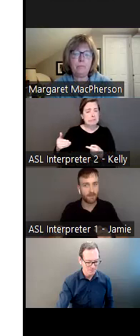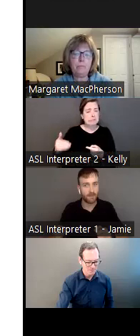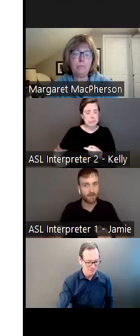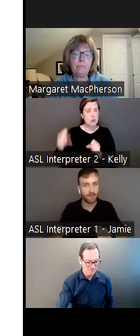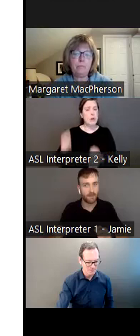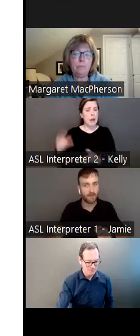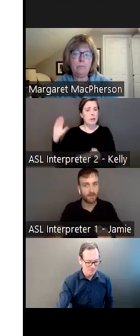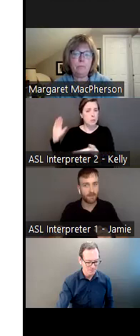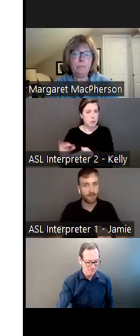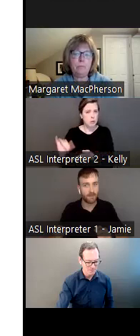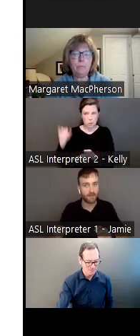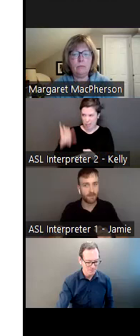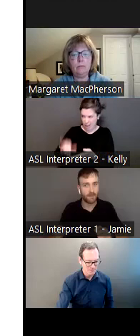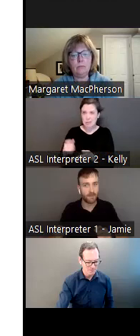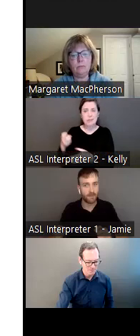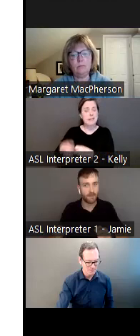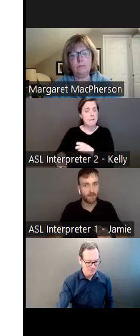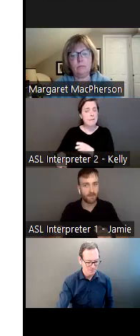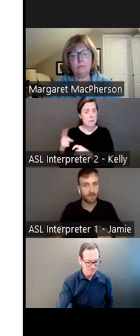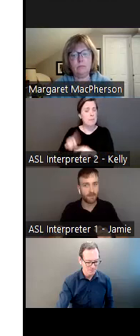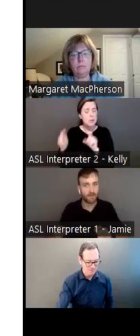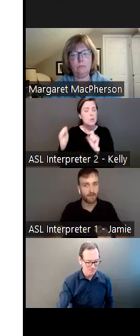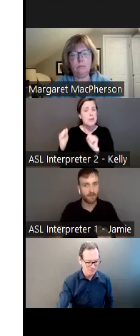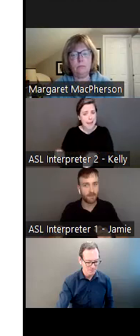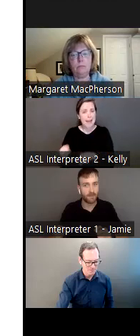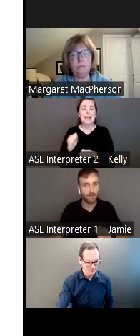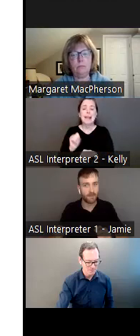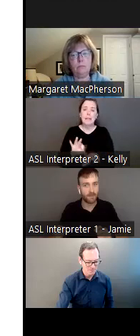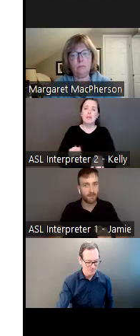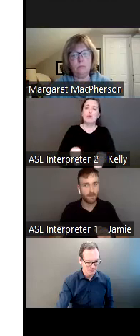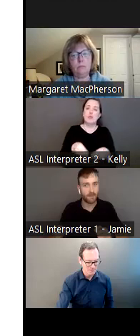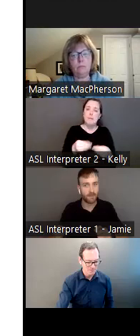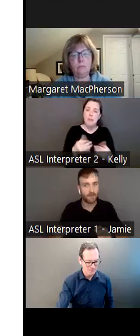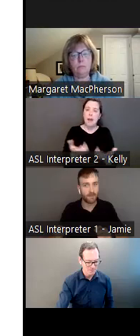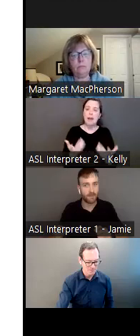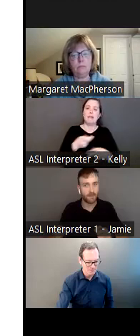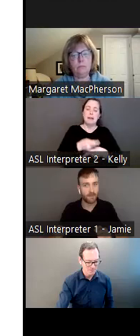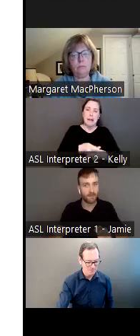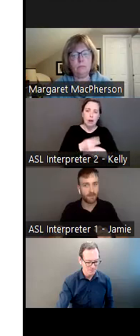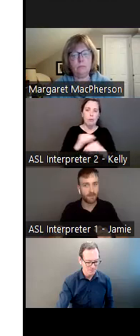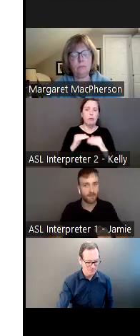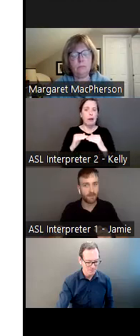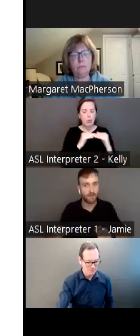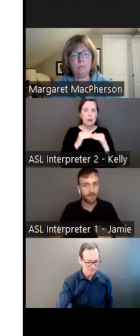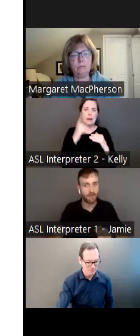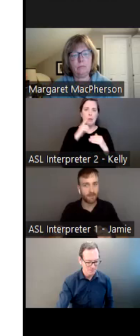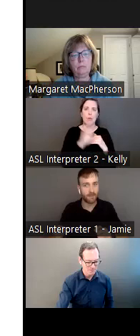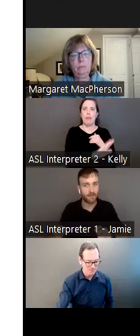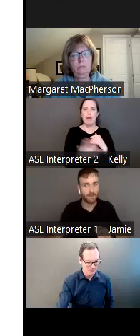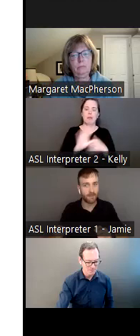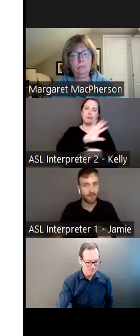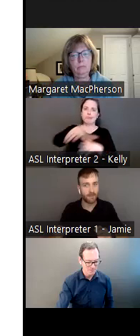outcome to reduce when you provide care in equity-oriented ways, and improve people's well-being. So that's a really important thing. And given